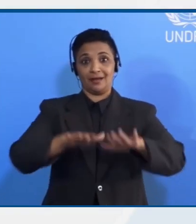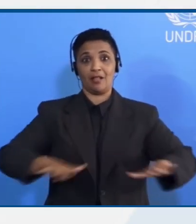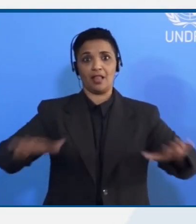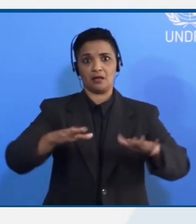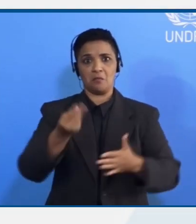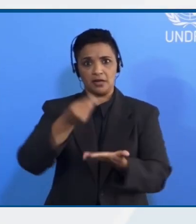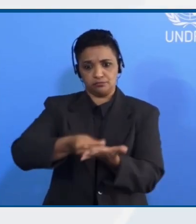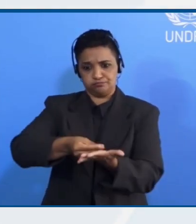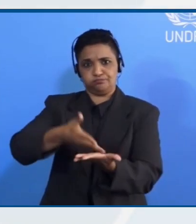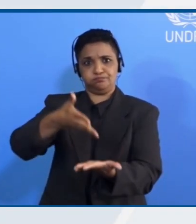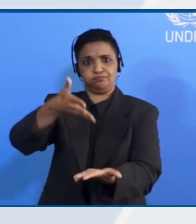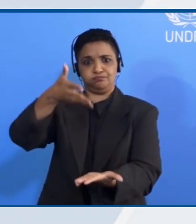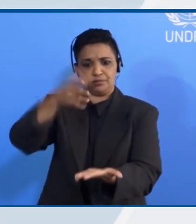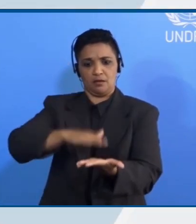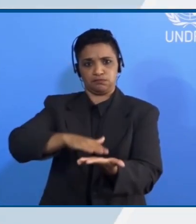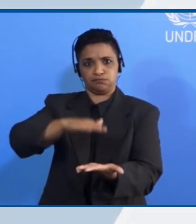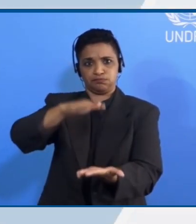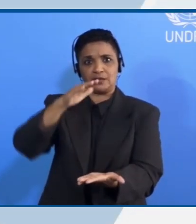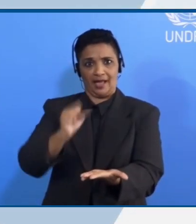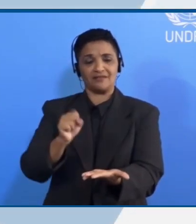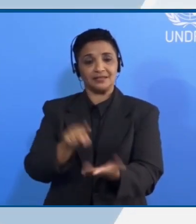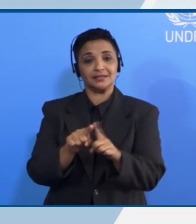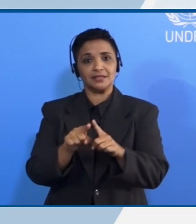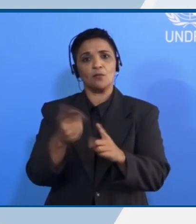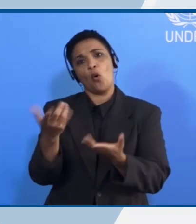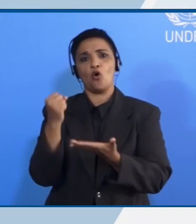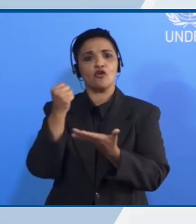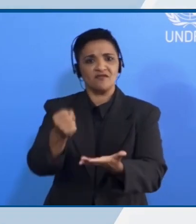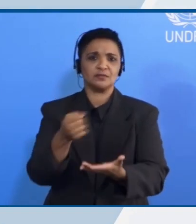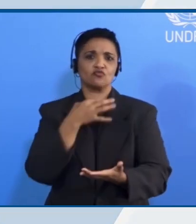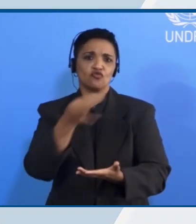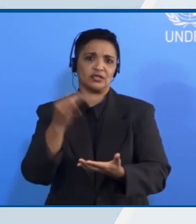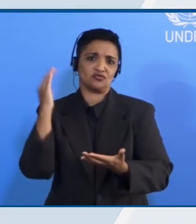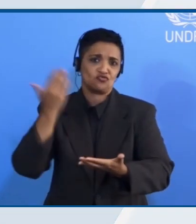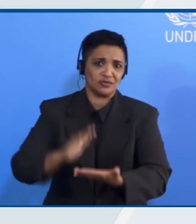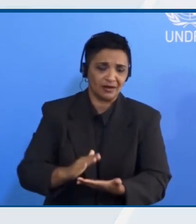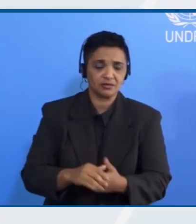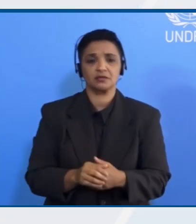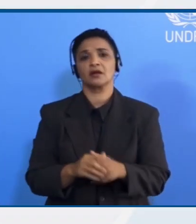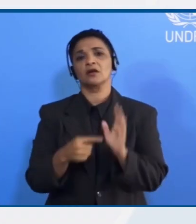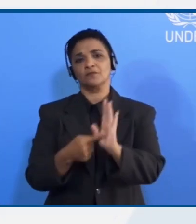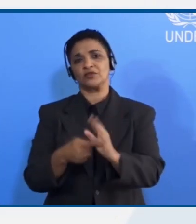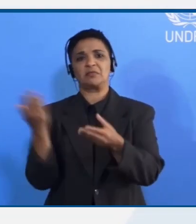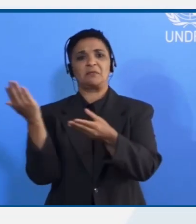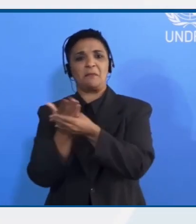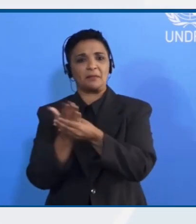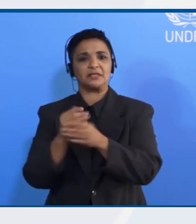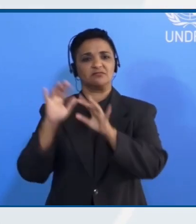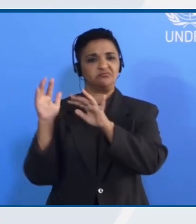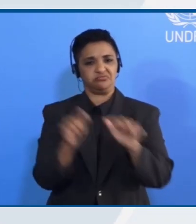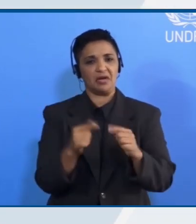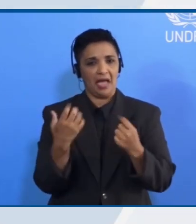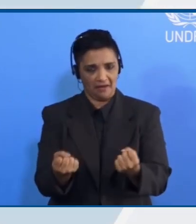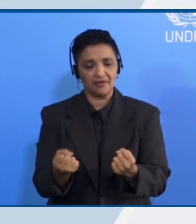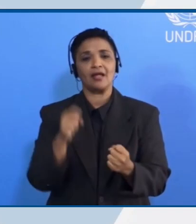account of an investment in urbanization or an investment in risk reduction, like flood embankments, etc., would increase